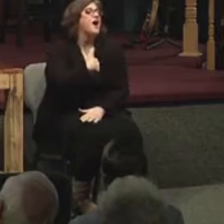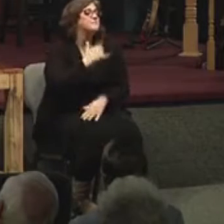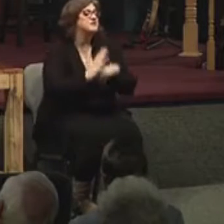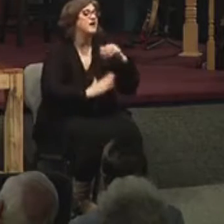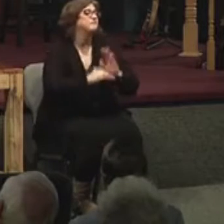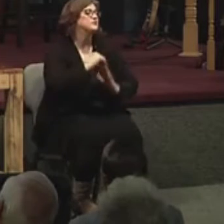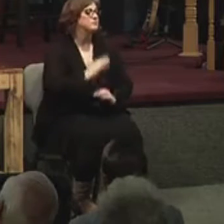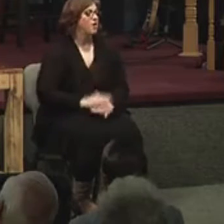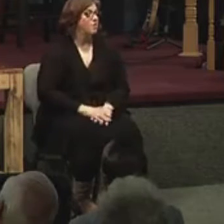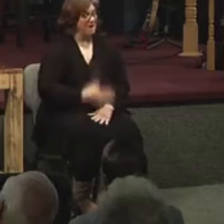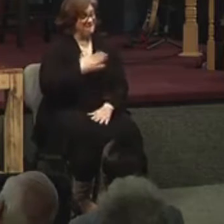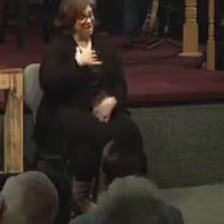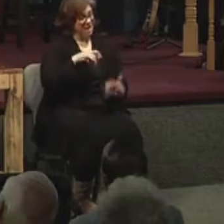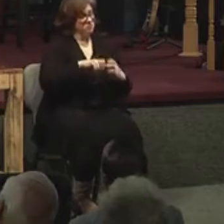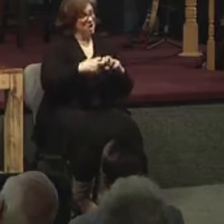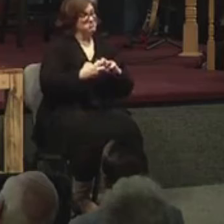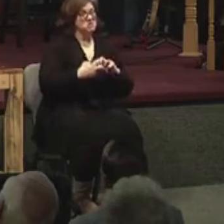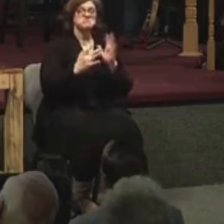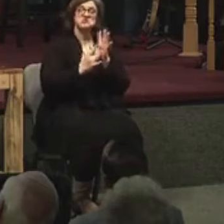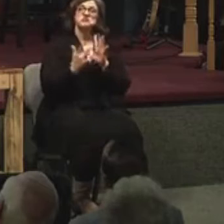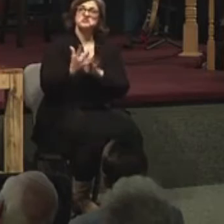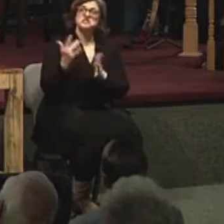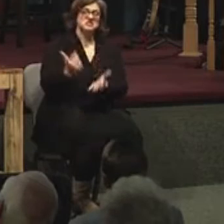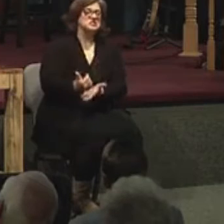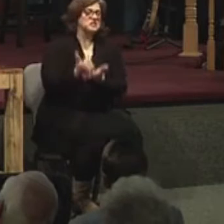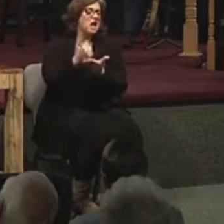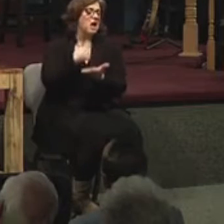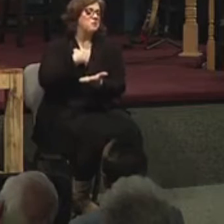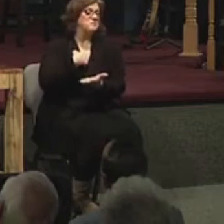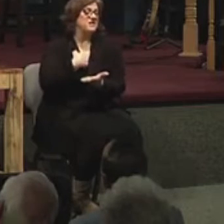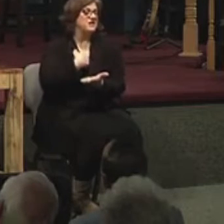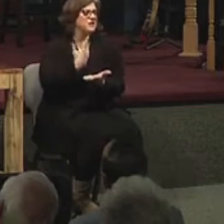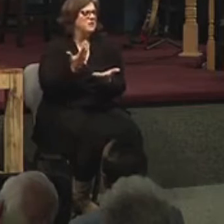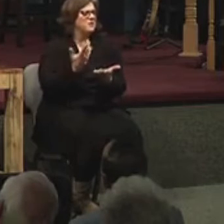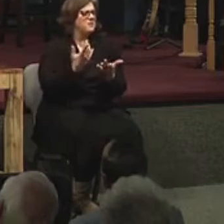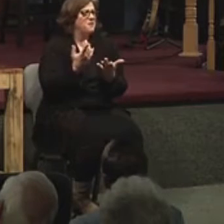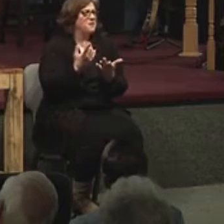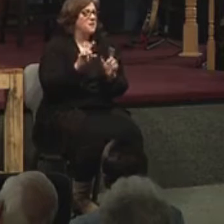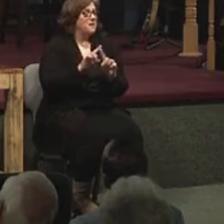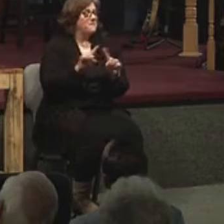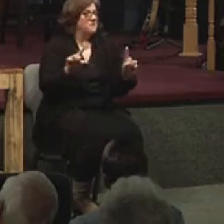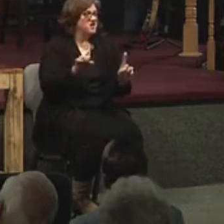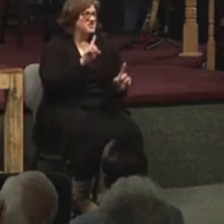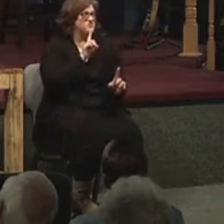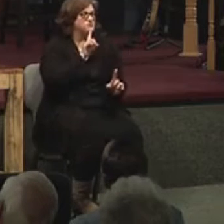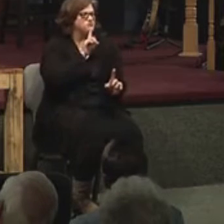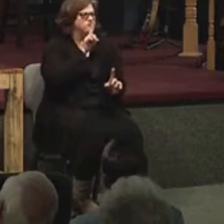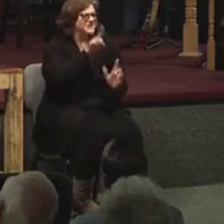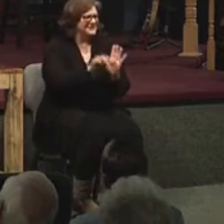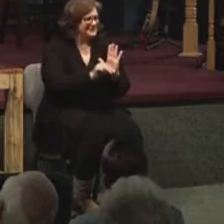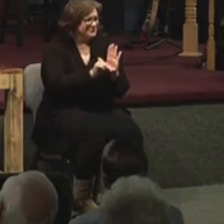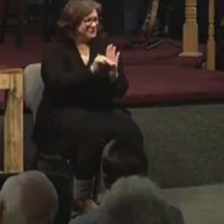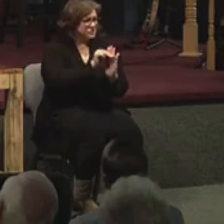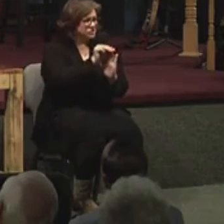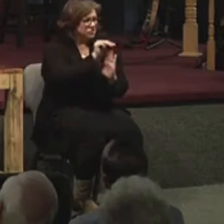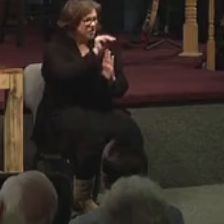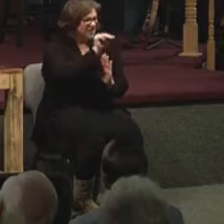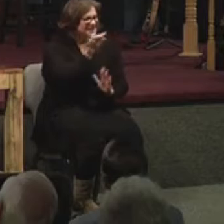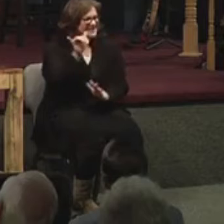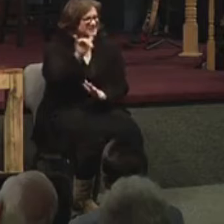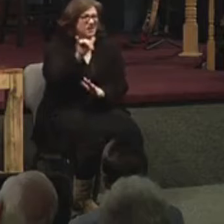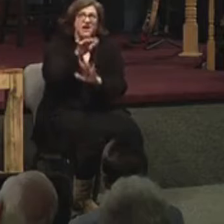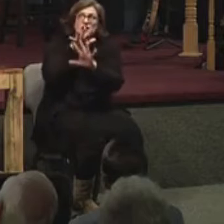of the problem I got myself into. And they stop right there. There's no depth to it. They don't allow the word of